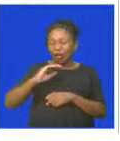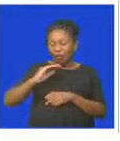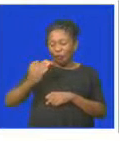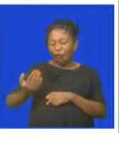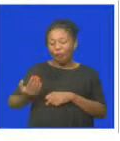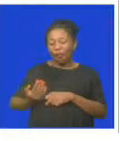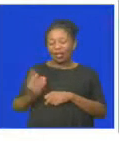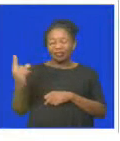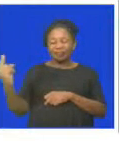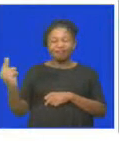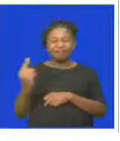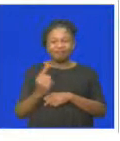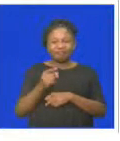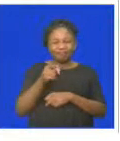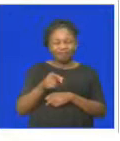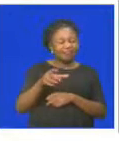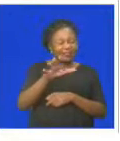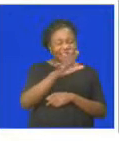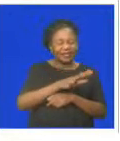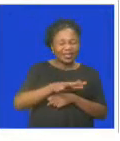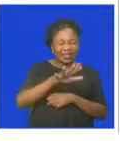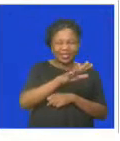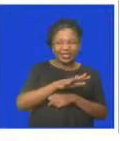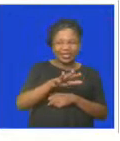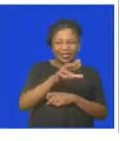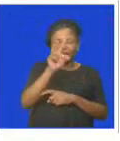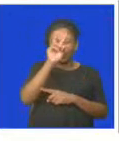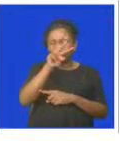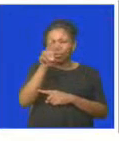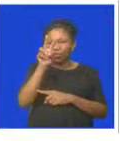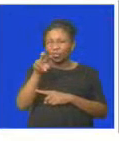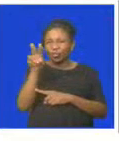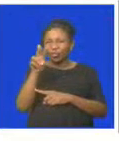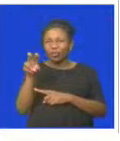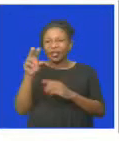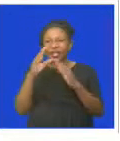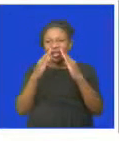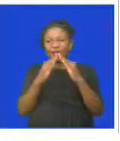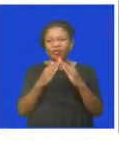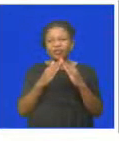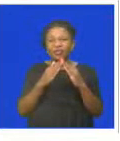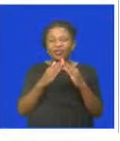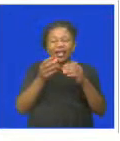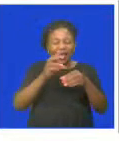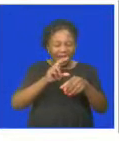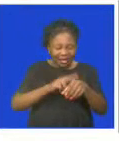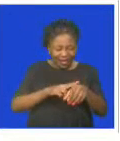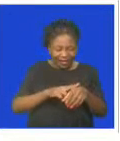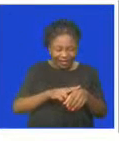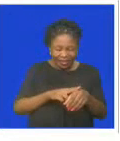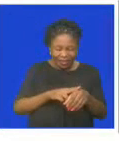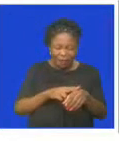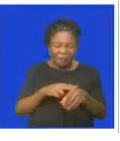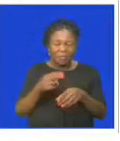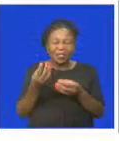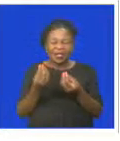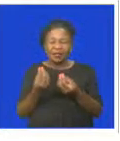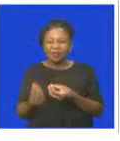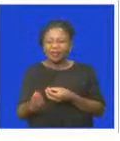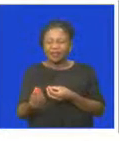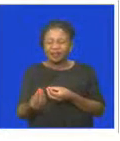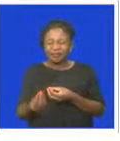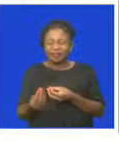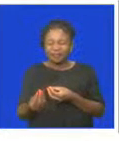them. Also, they care for young children. She also cooks for the